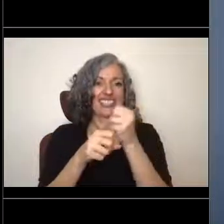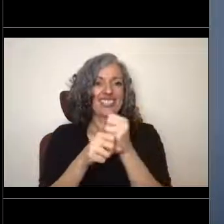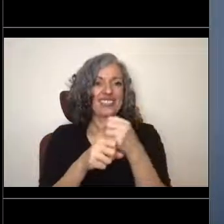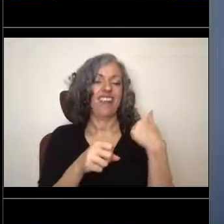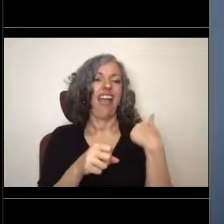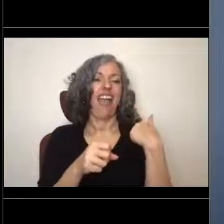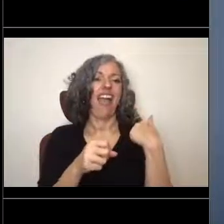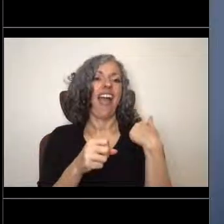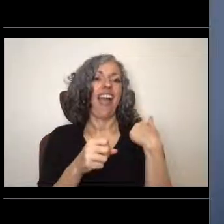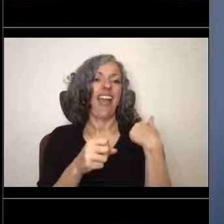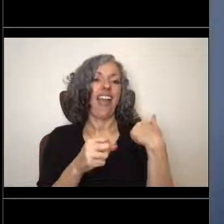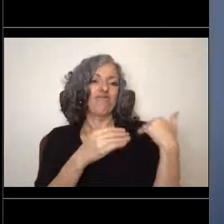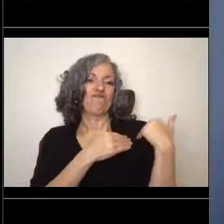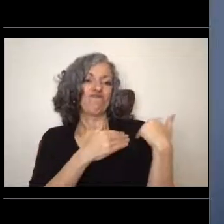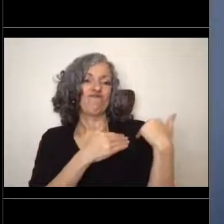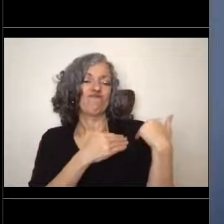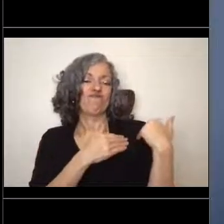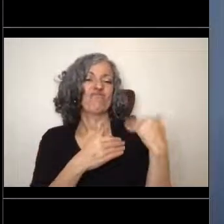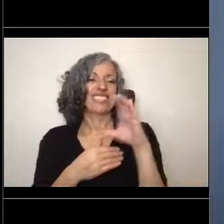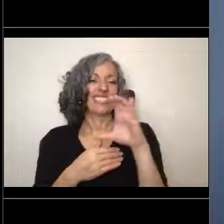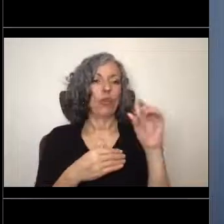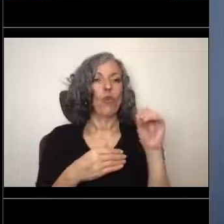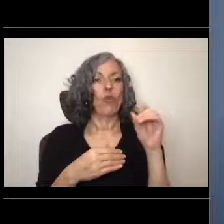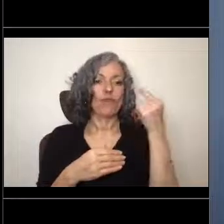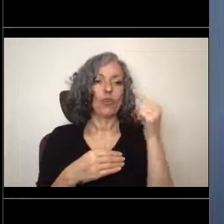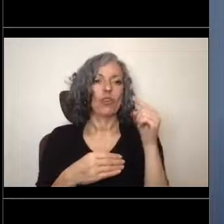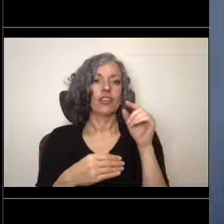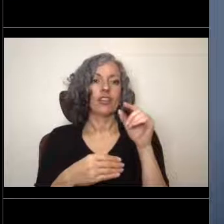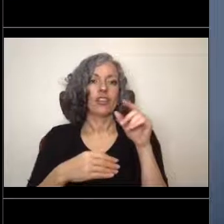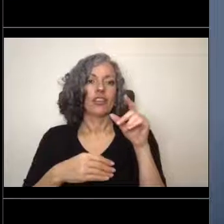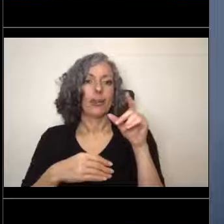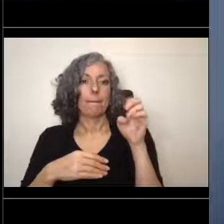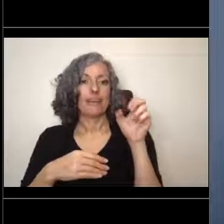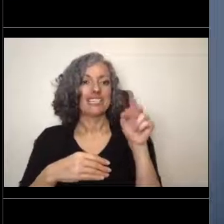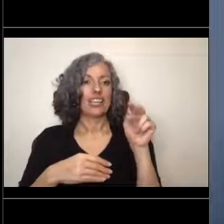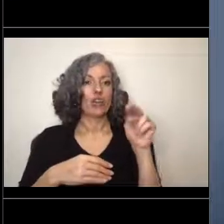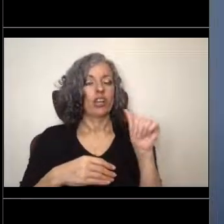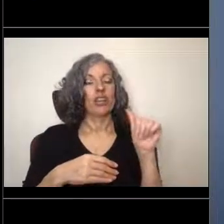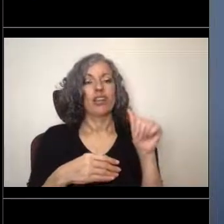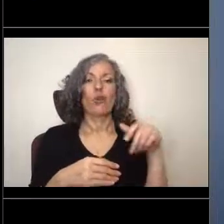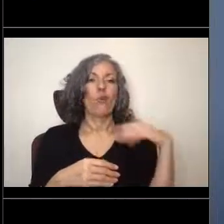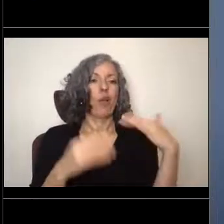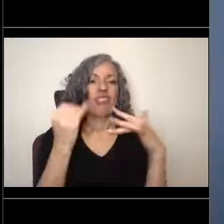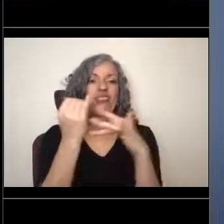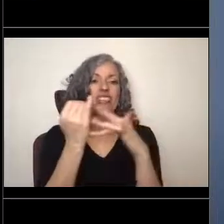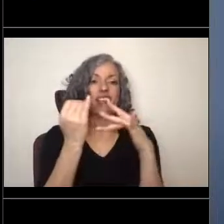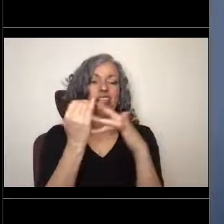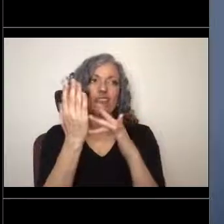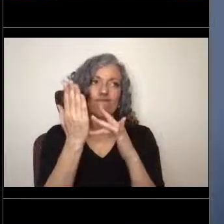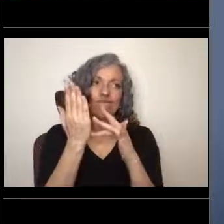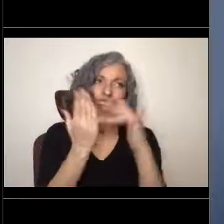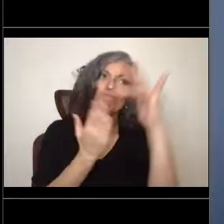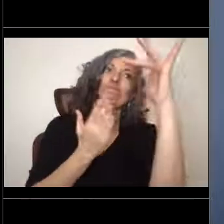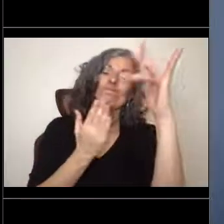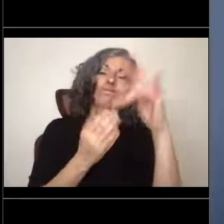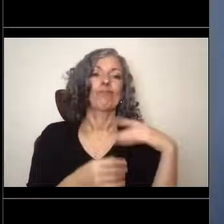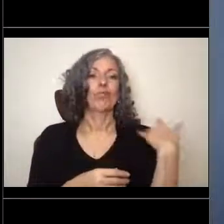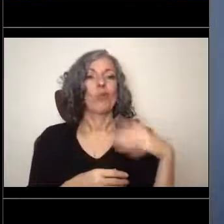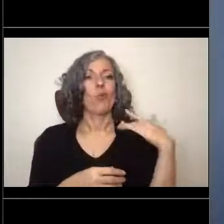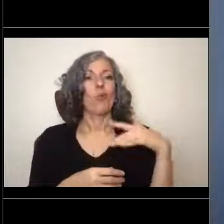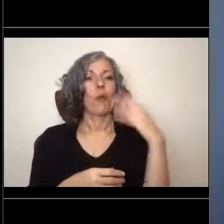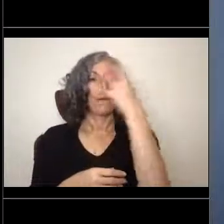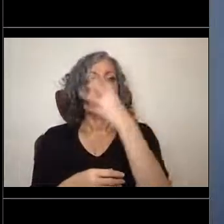of Proterra, and it's just neat to see that technology work at elevation and all of the conditions that you would